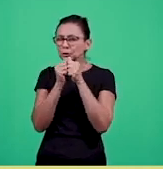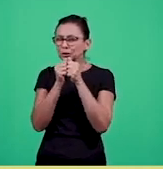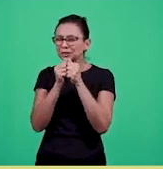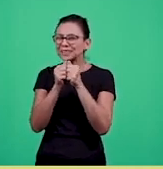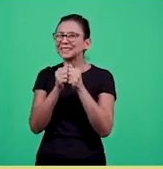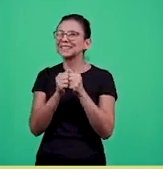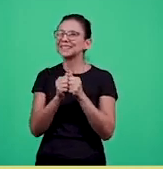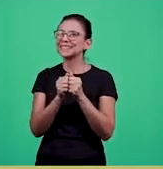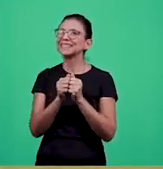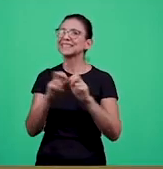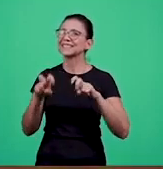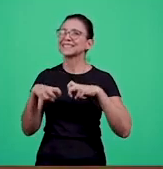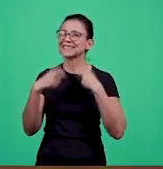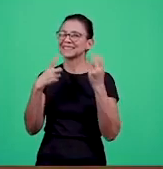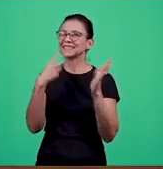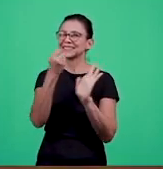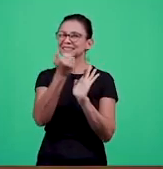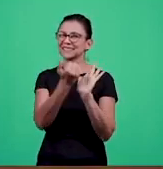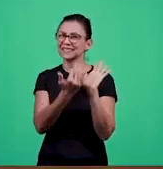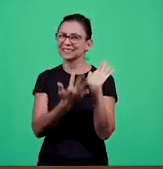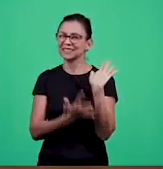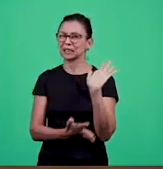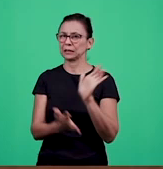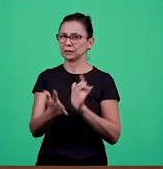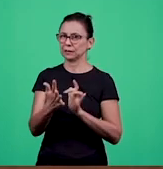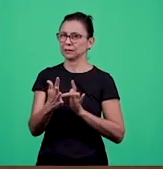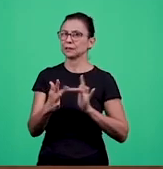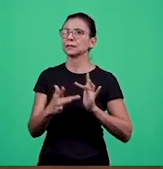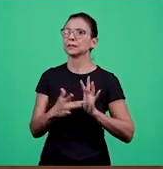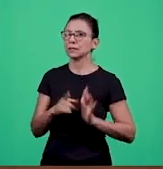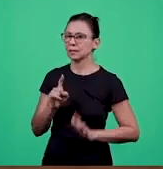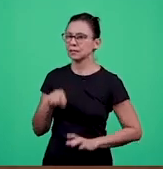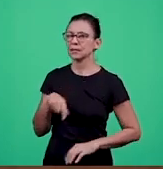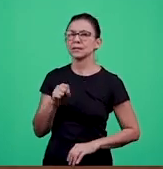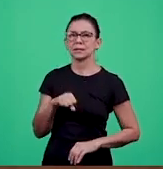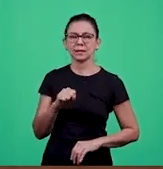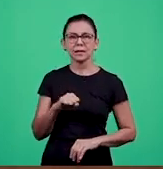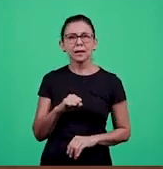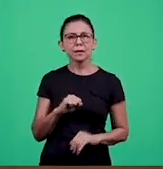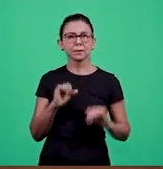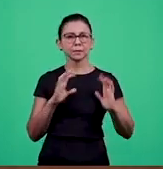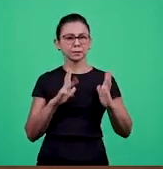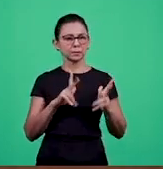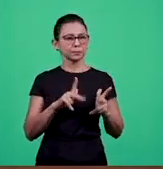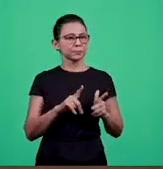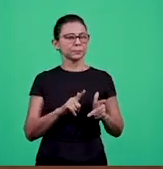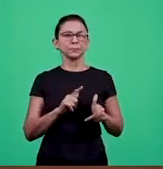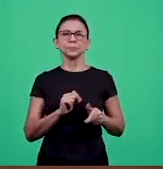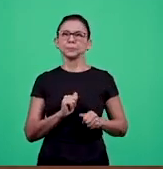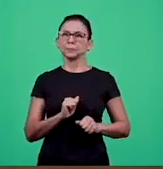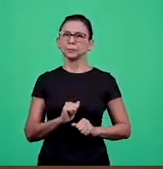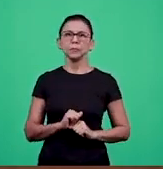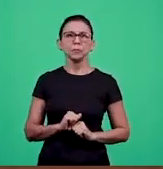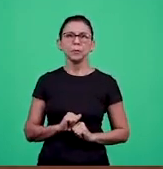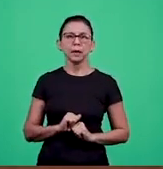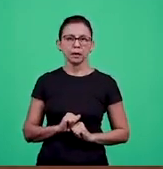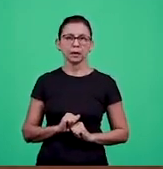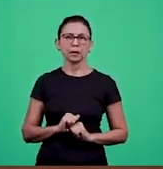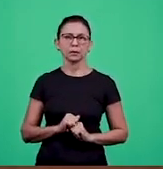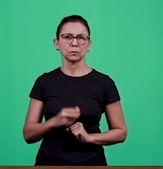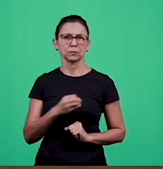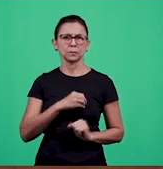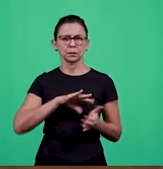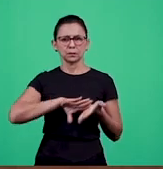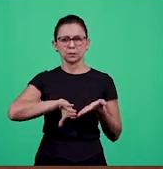be with Him. That's why we plead for the blood of Jesus. We plead so that He can cleanse our hearts, remove